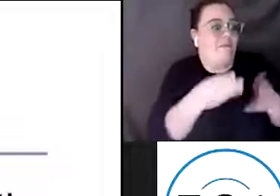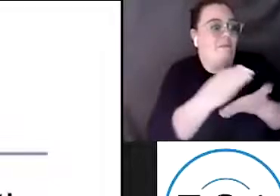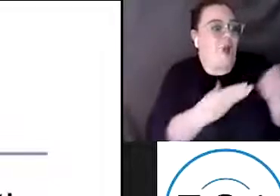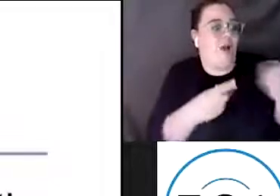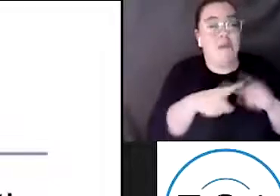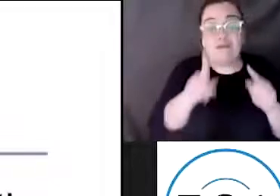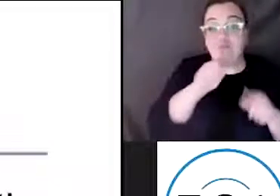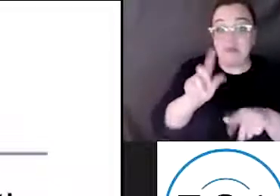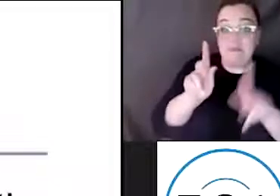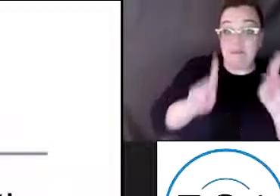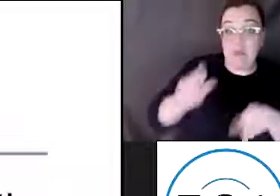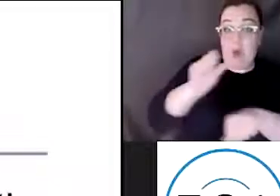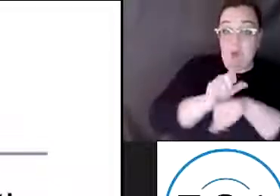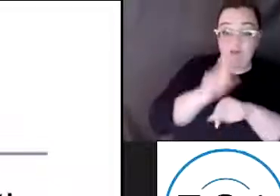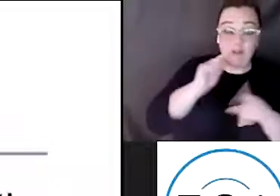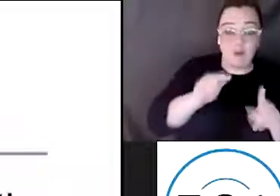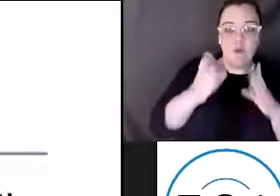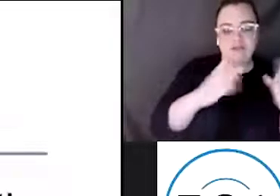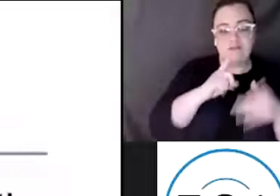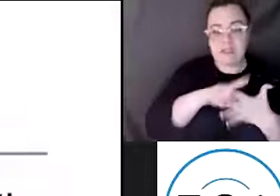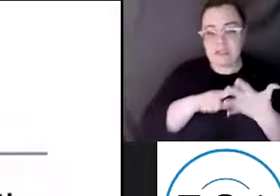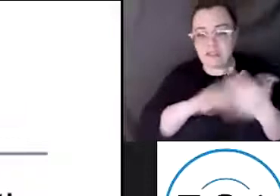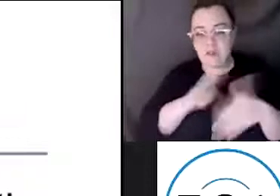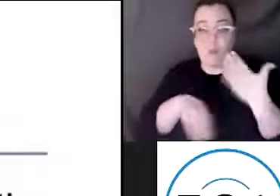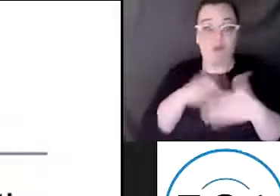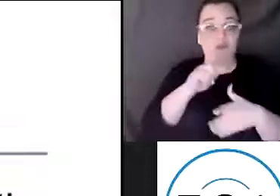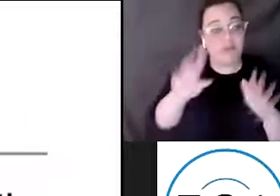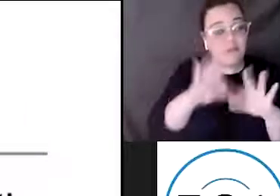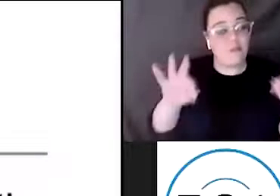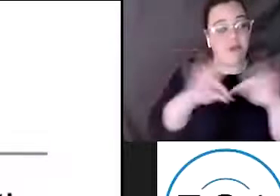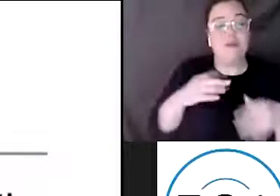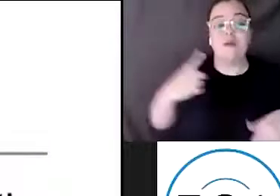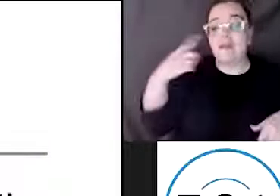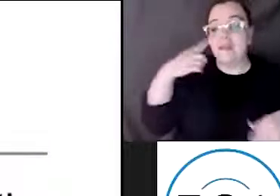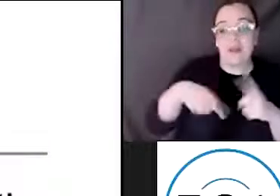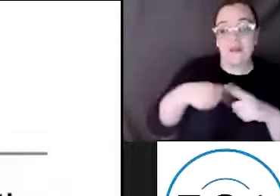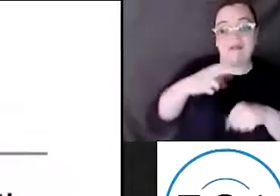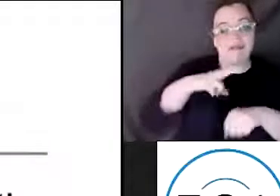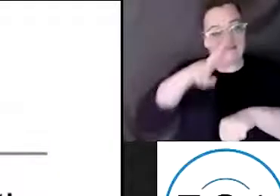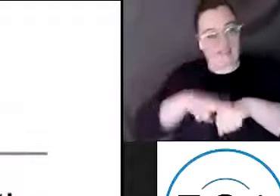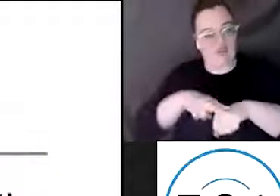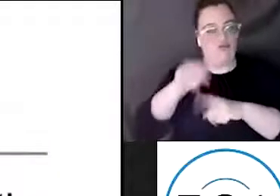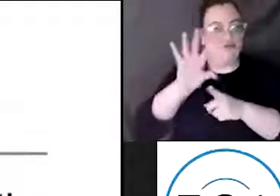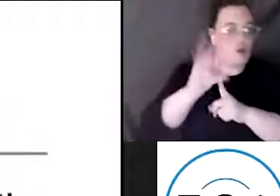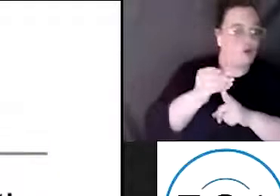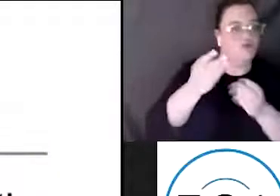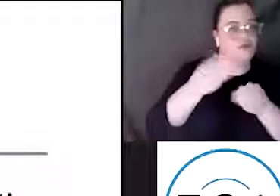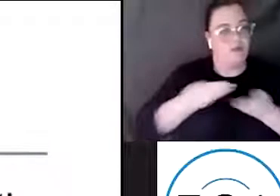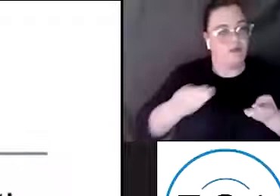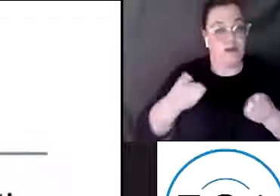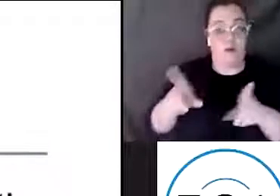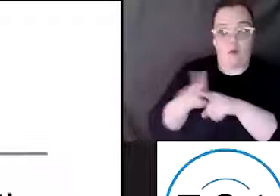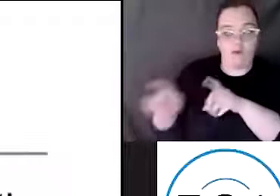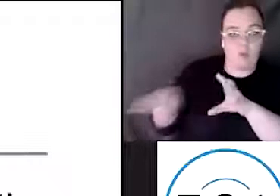so important. And things like natural and cultural resources are also included